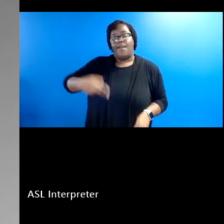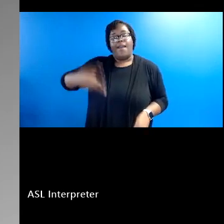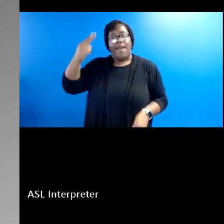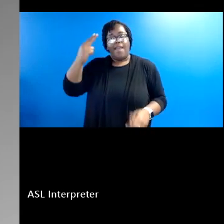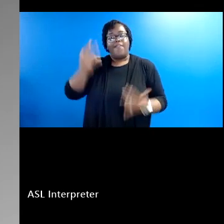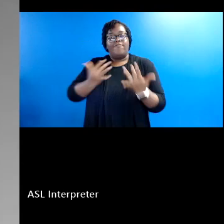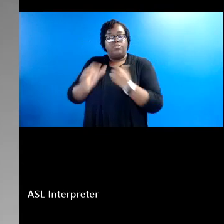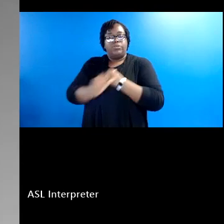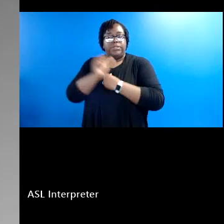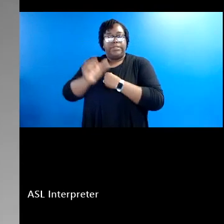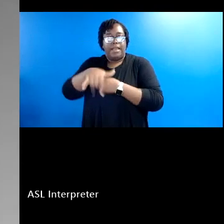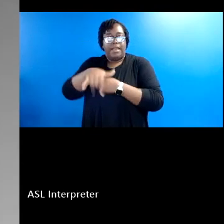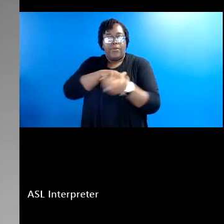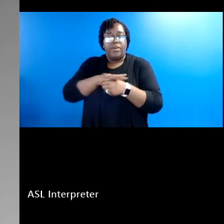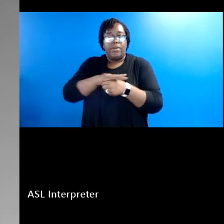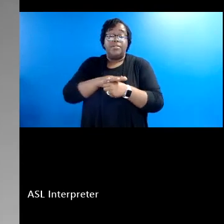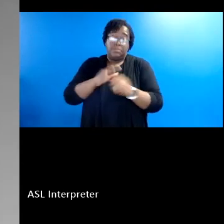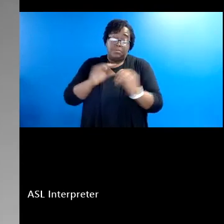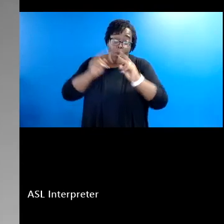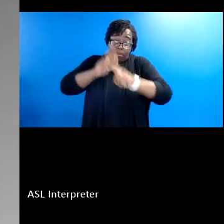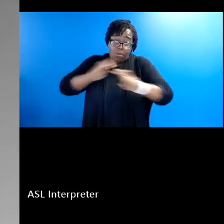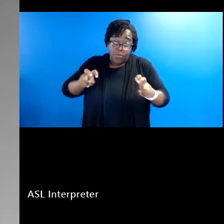that could result in another